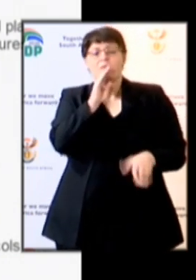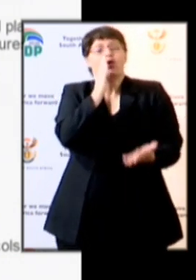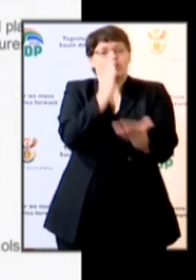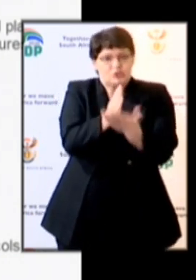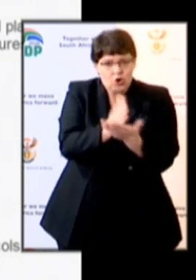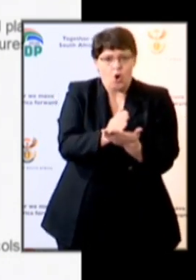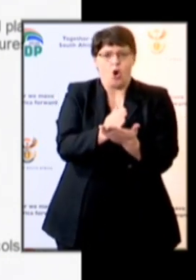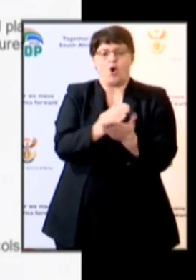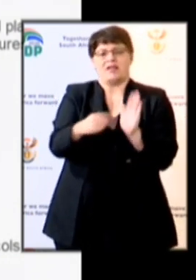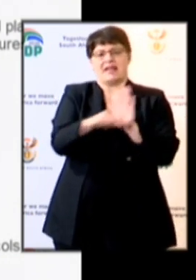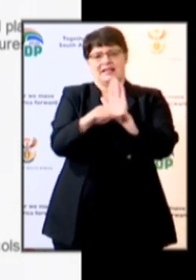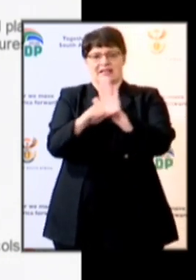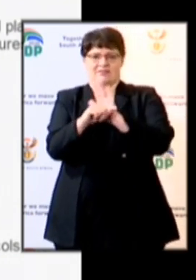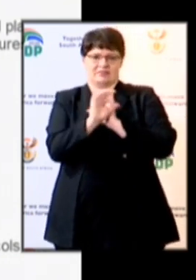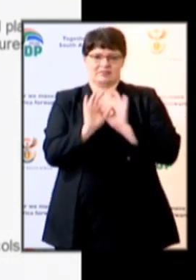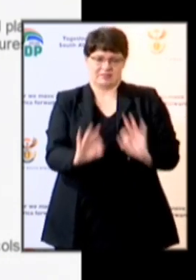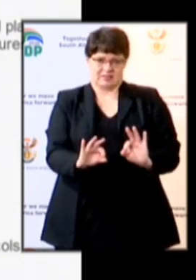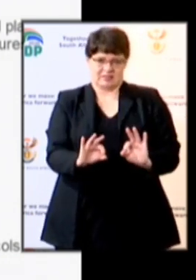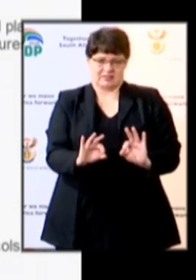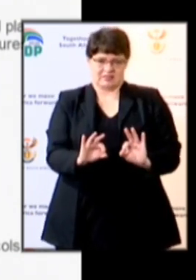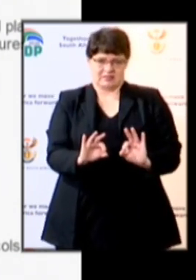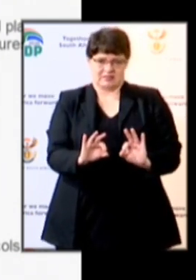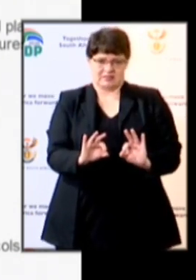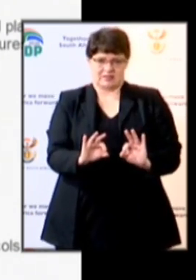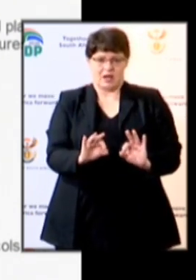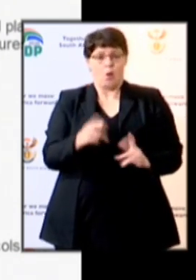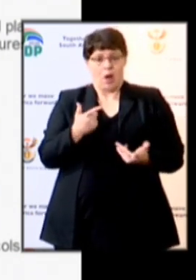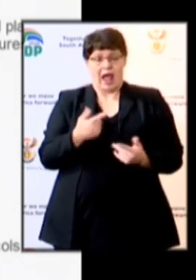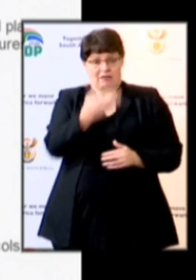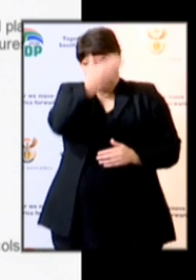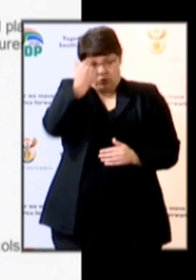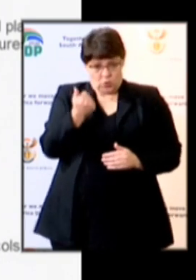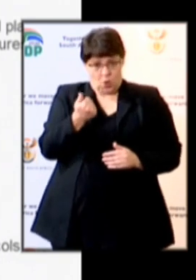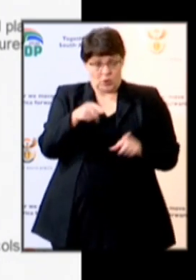symptomless people who are just quietly spreading the virus.